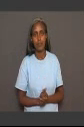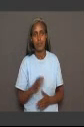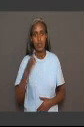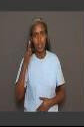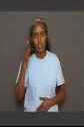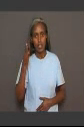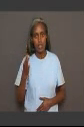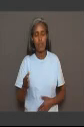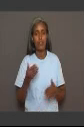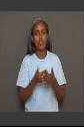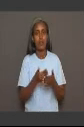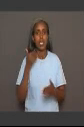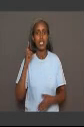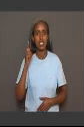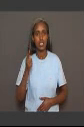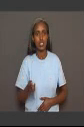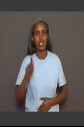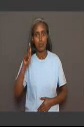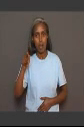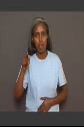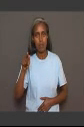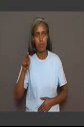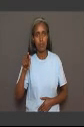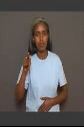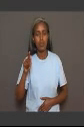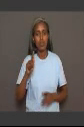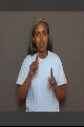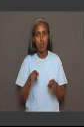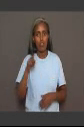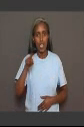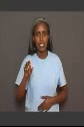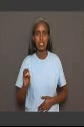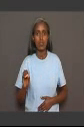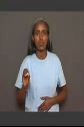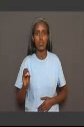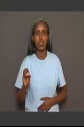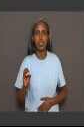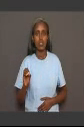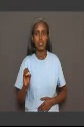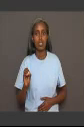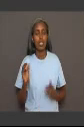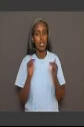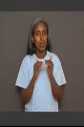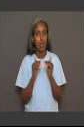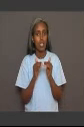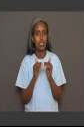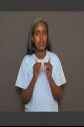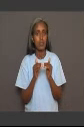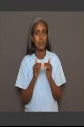F minus g prime of x naught